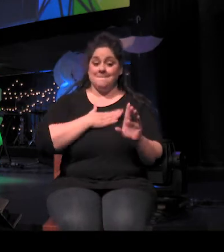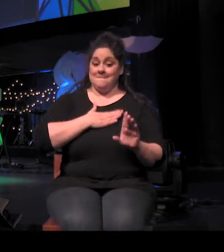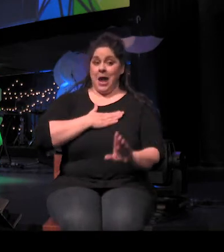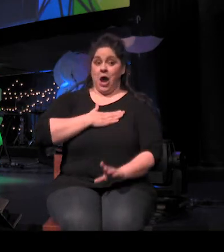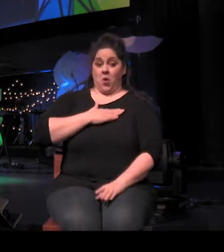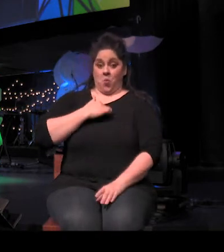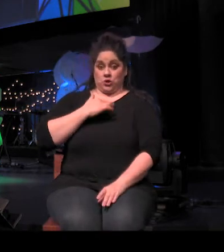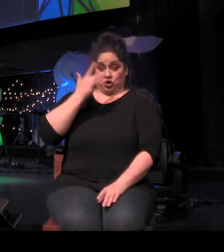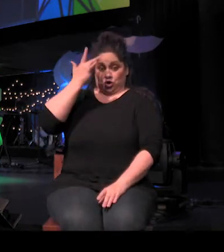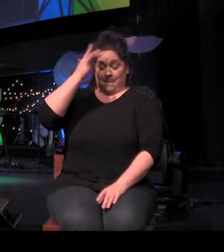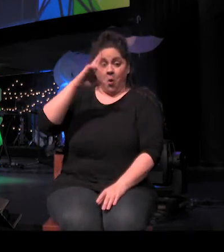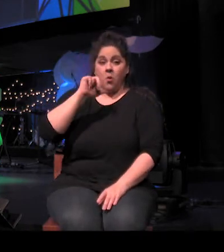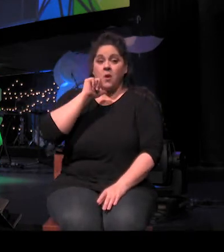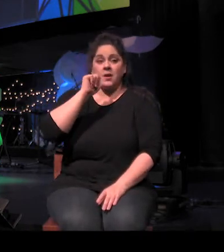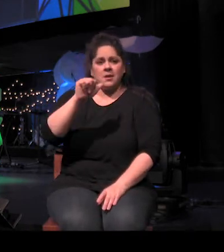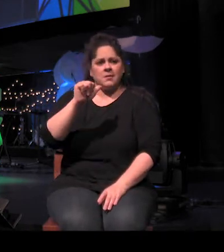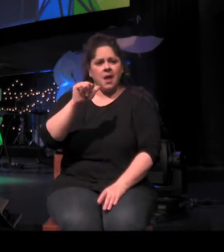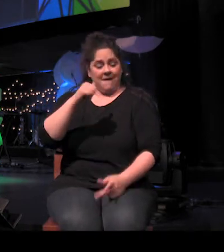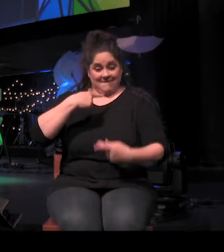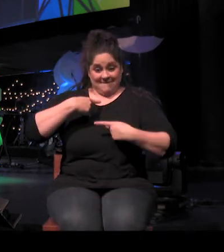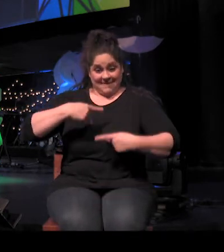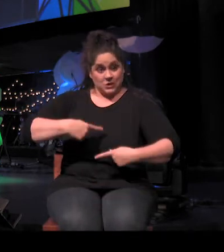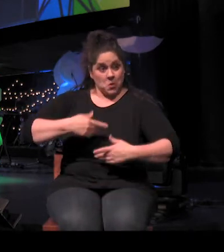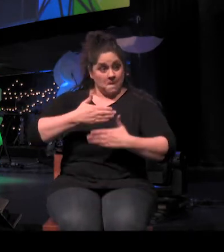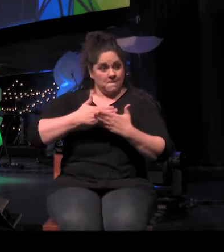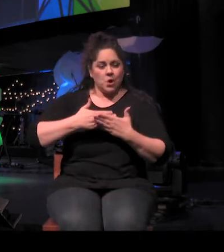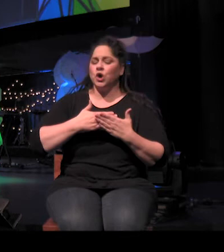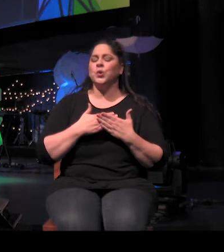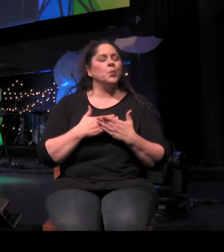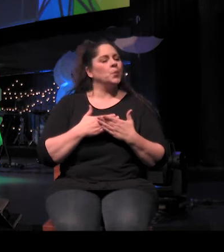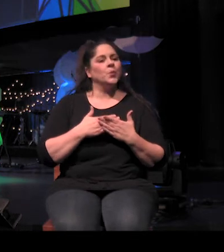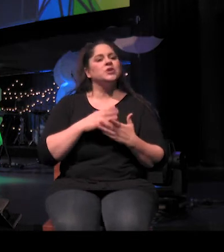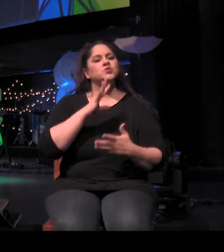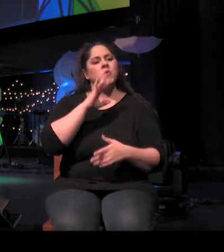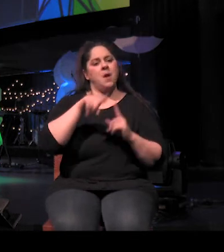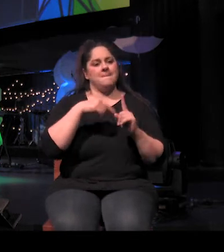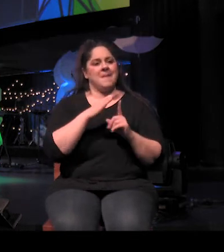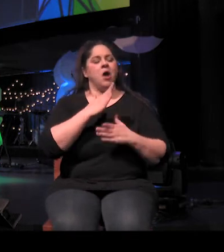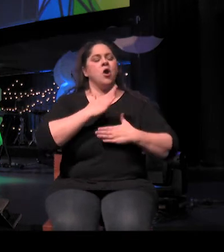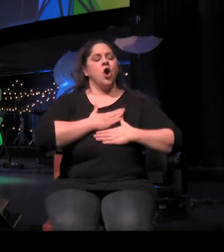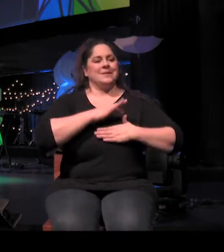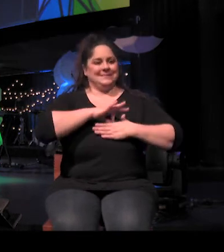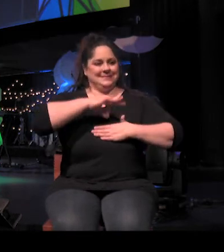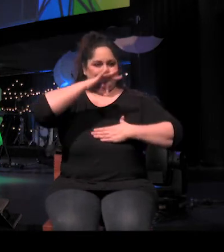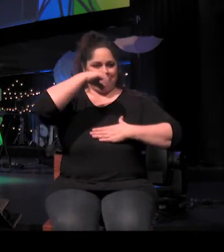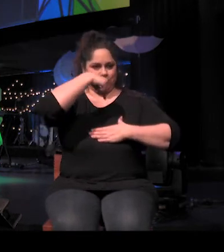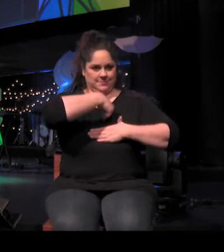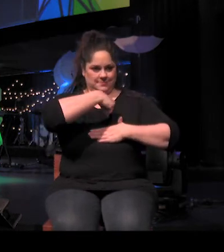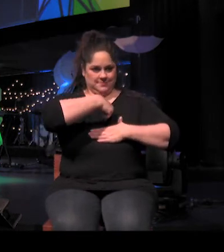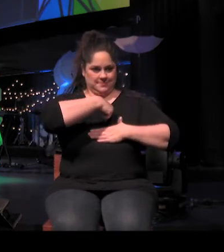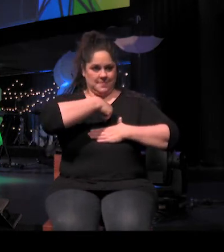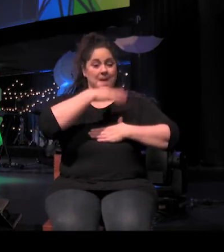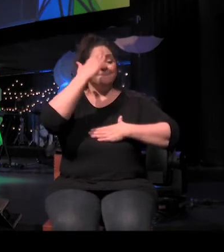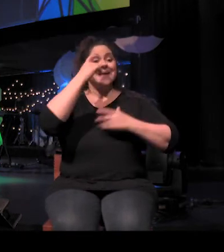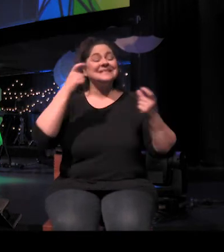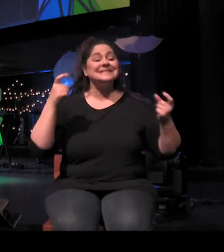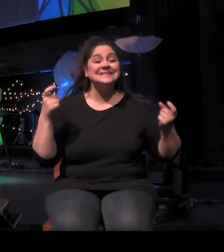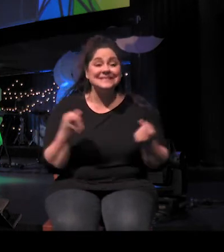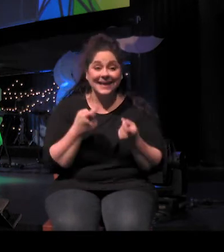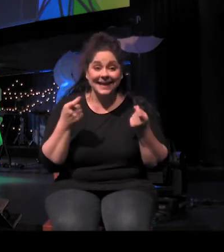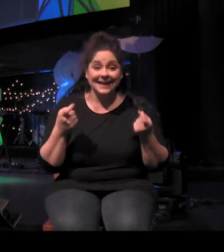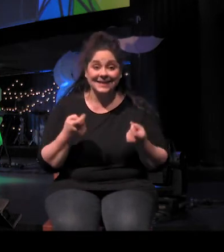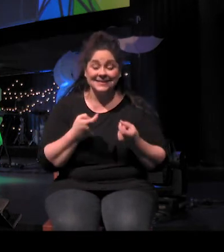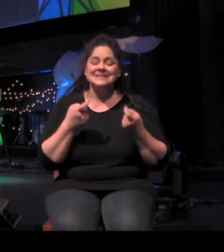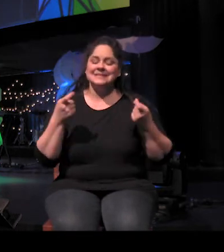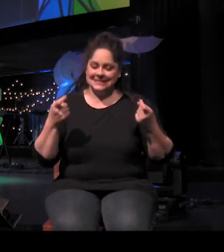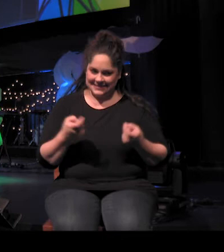physically. We can do a lot of good physically. He's referring to our spiritual condition. Because of sin, sin